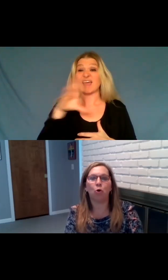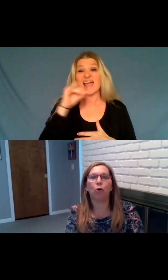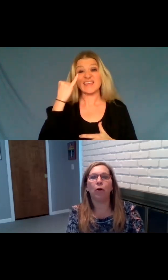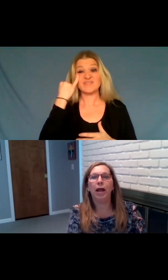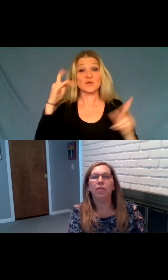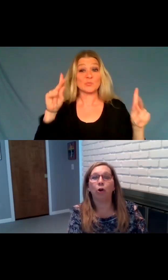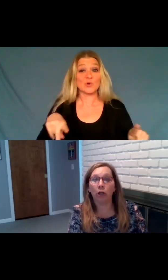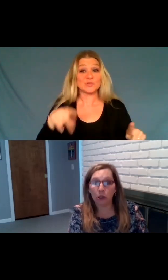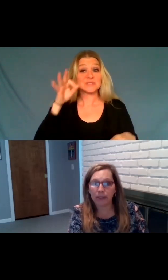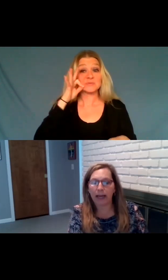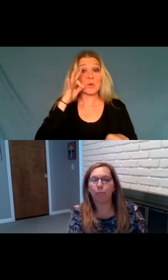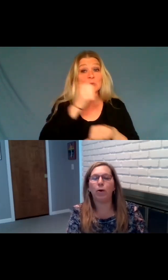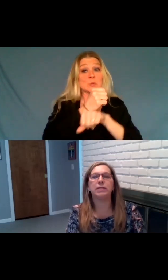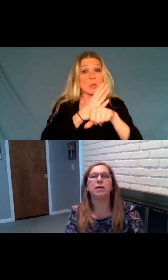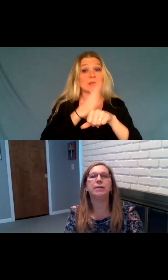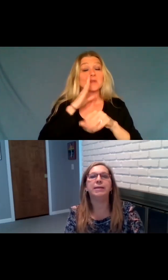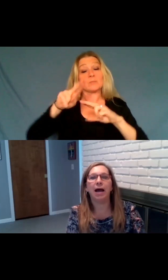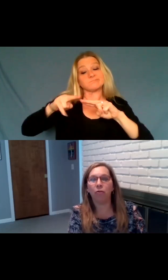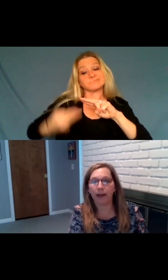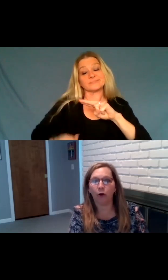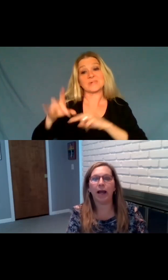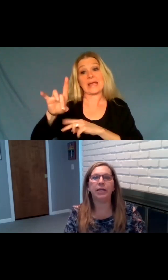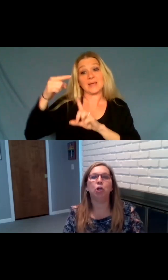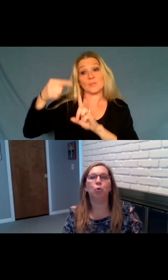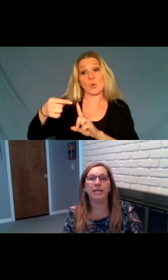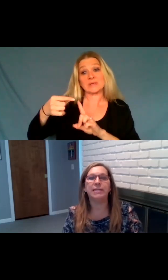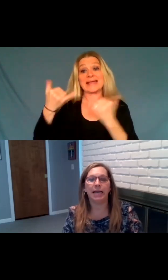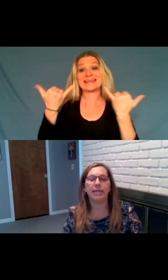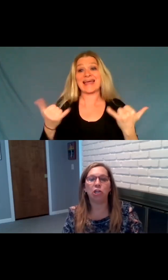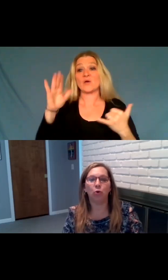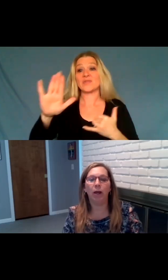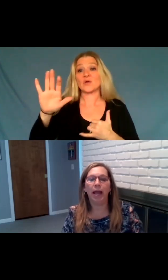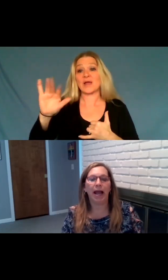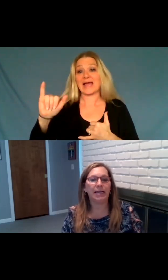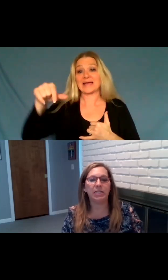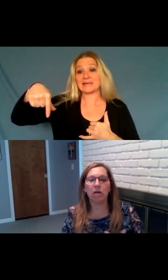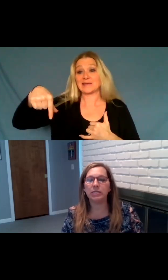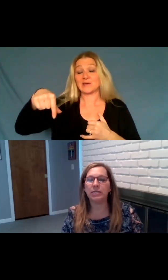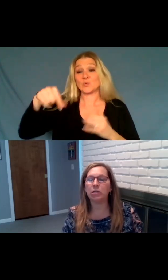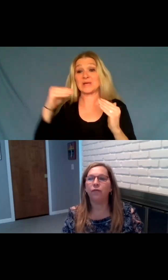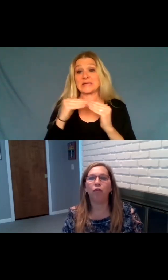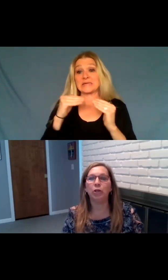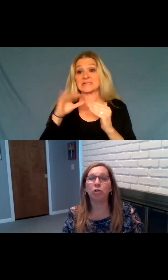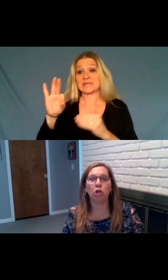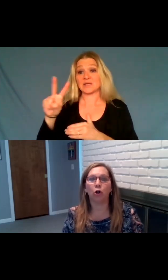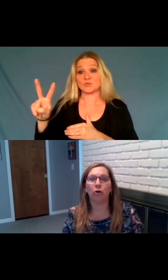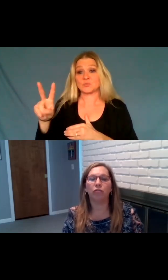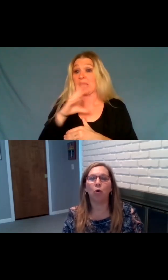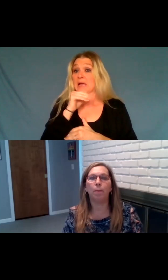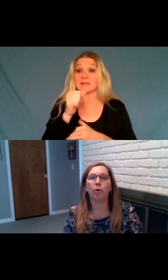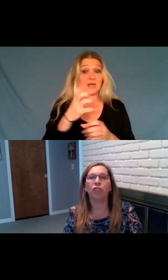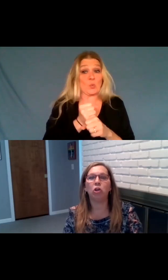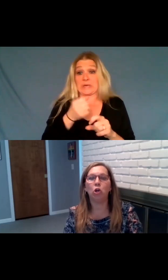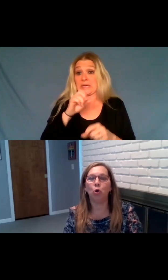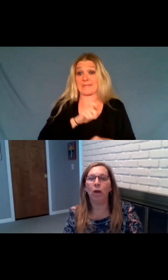marijuana smoker, they're going to lose 8 points. Now their IQ is 92 and it doesn't fully return.